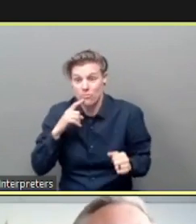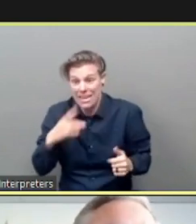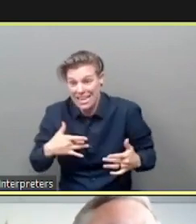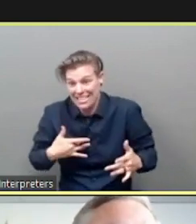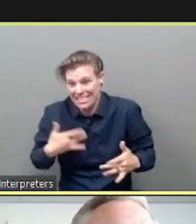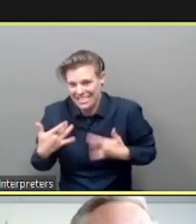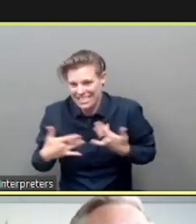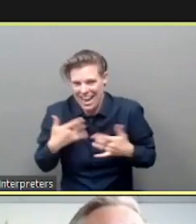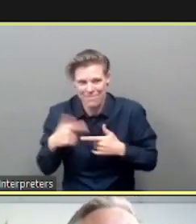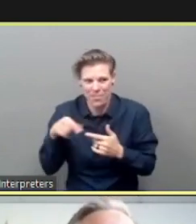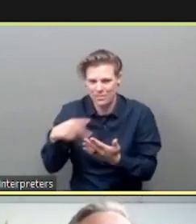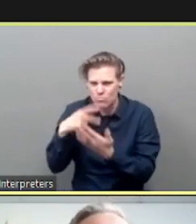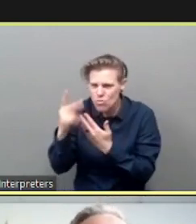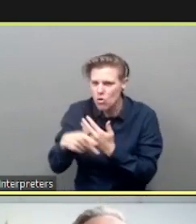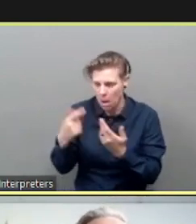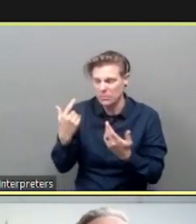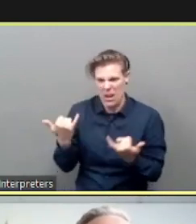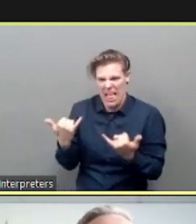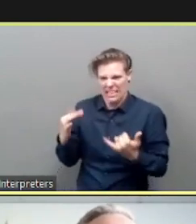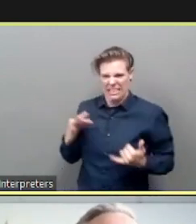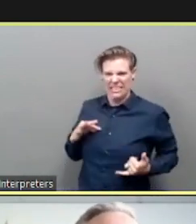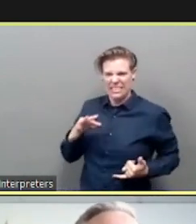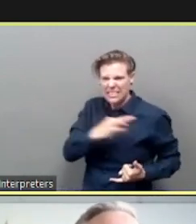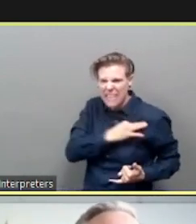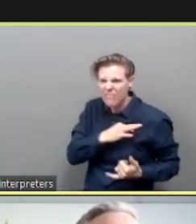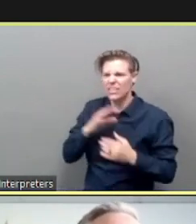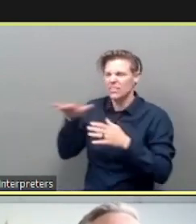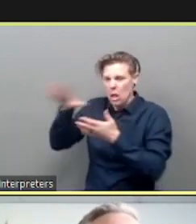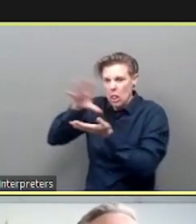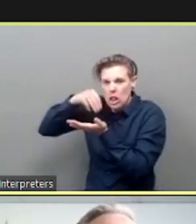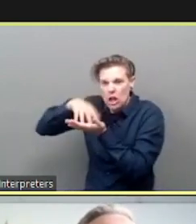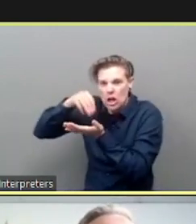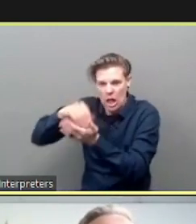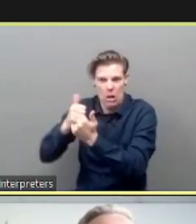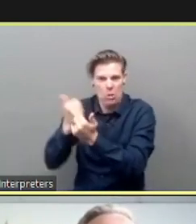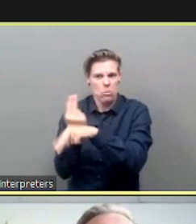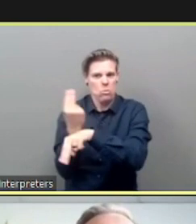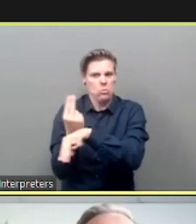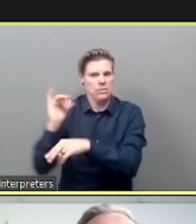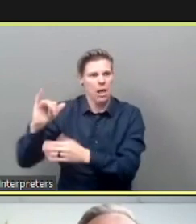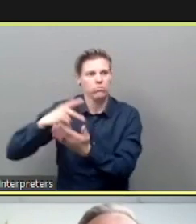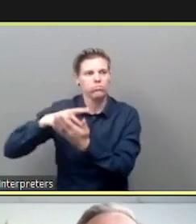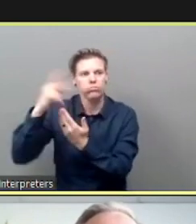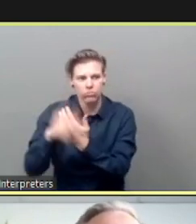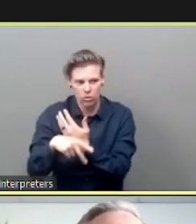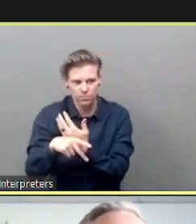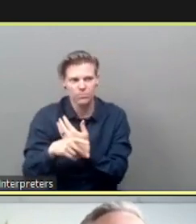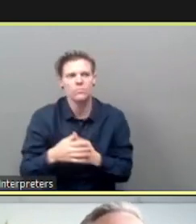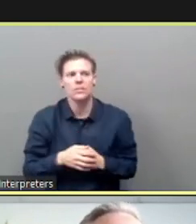can do it right. So I'm going to walk through both epidemiology update and hospitalization data, double